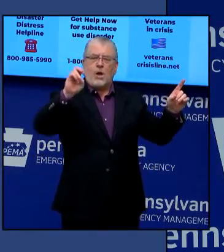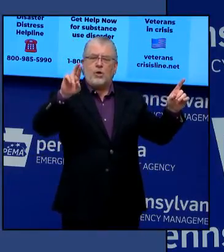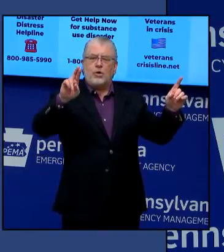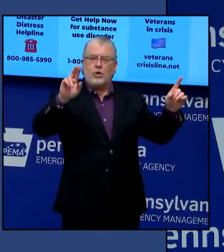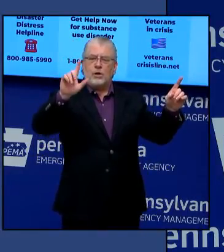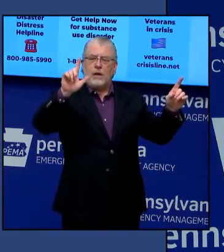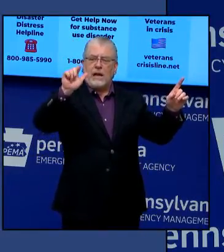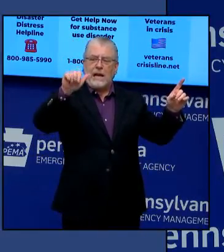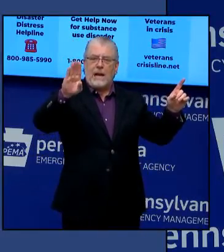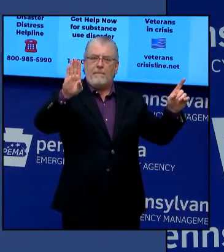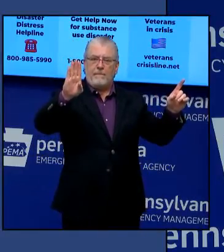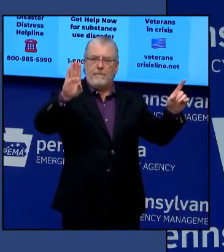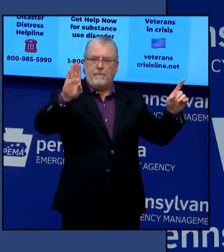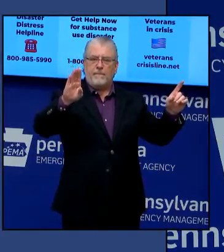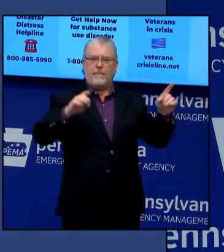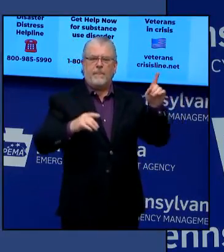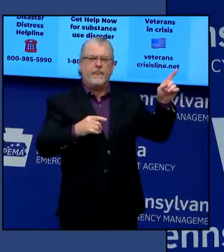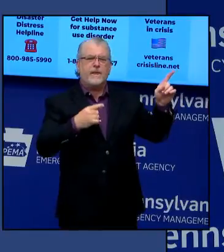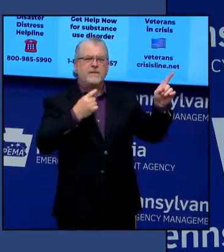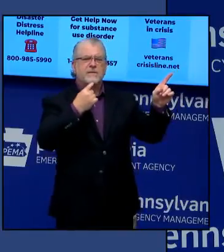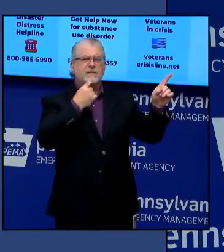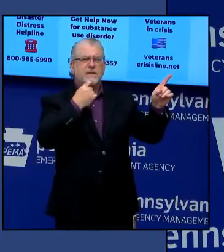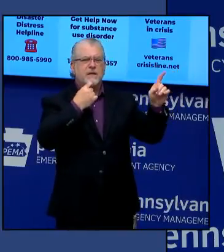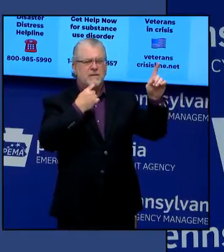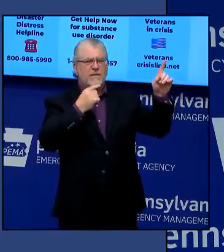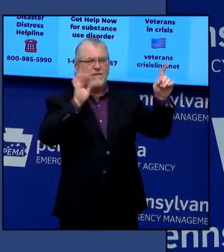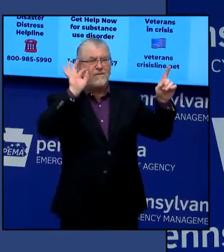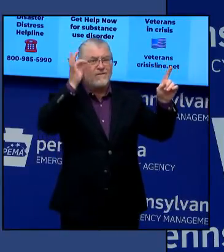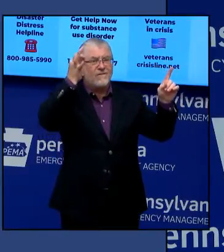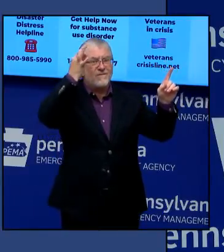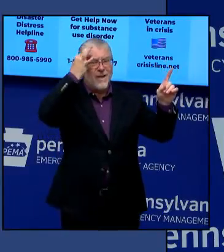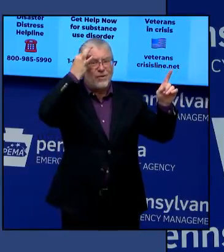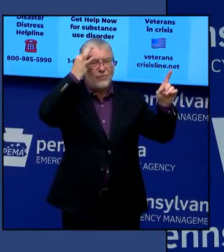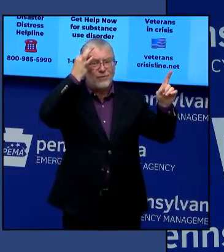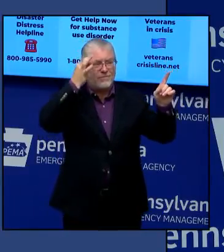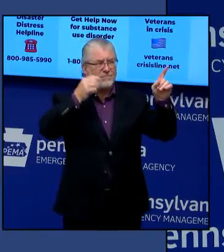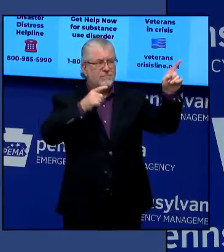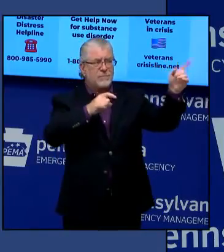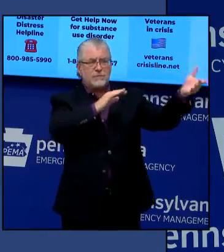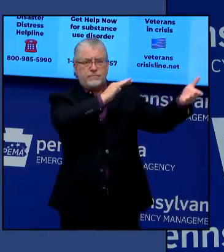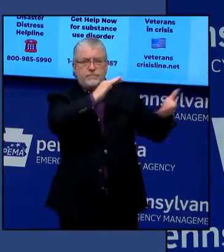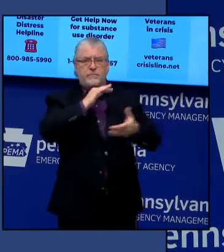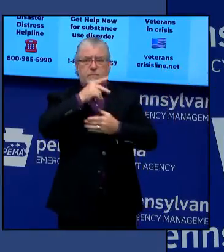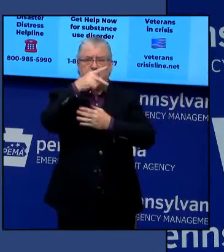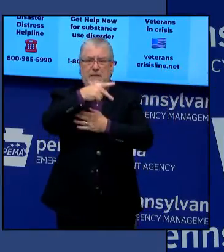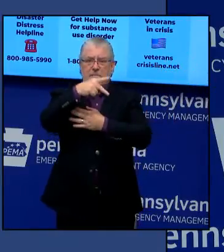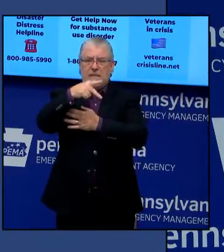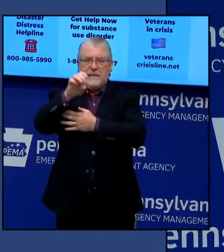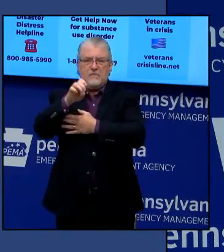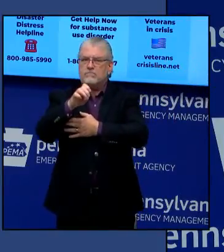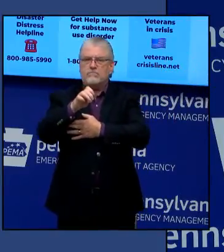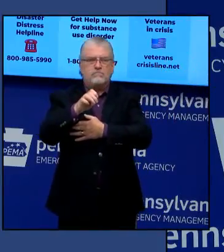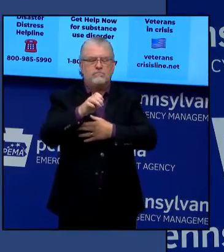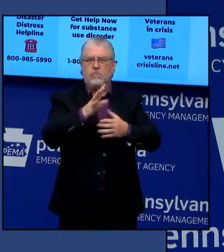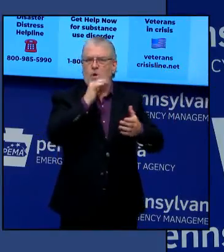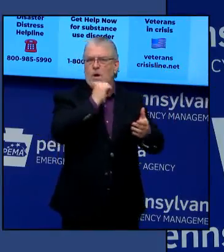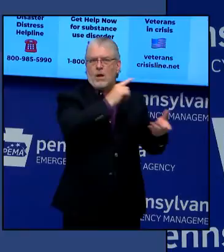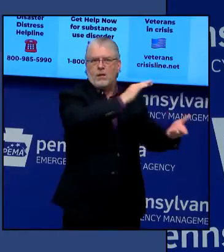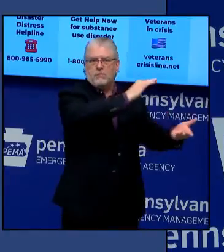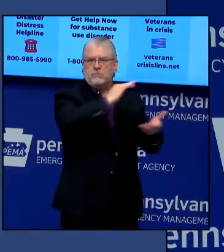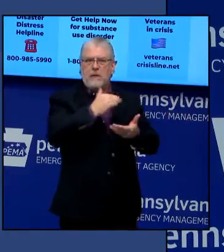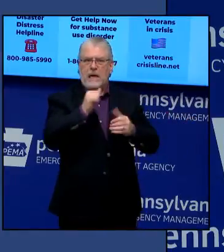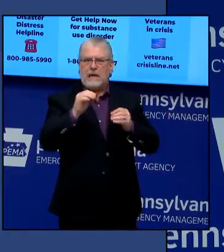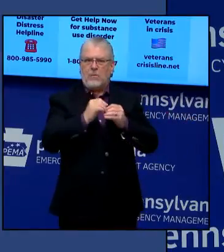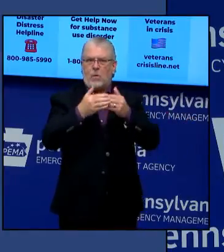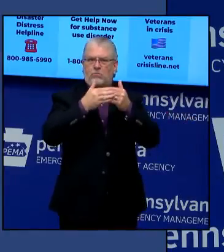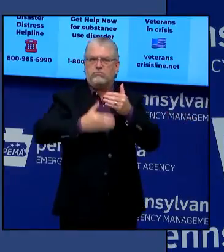Pennsylvania. Assuming that's true, do you know why the federal government has made that decision, and what will the impact be on the ability to